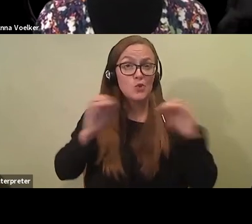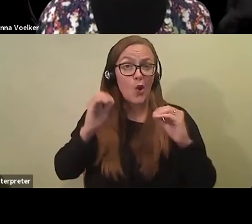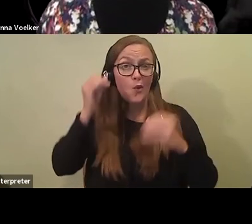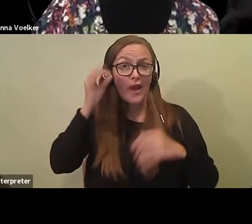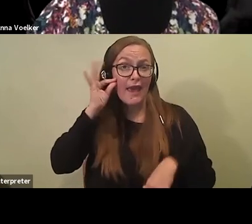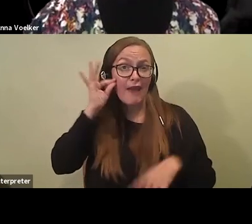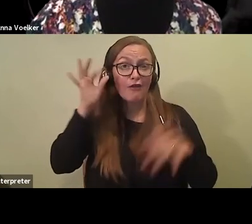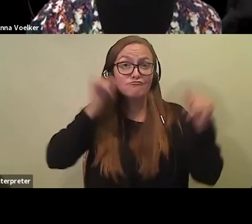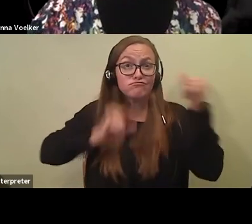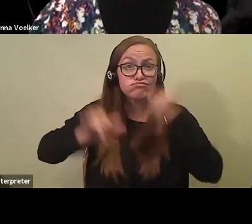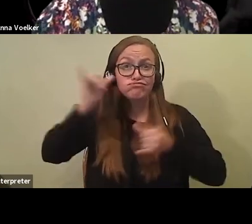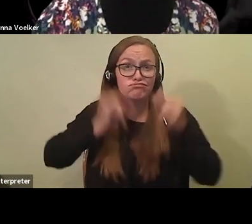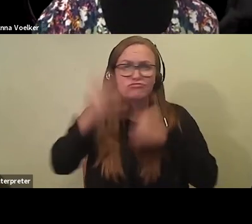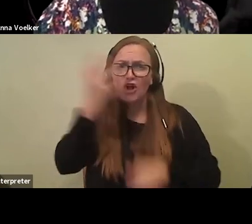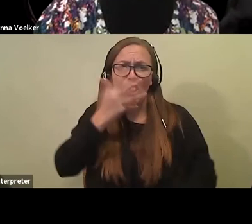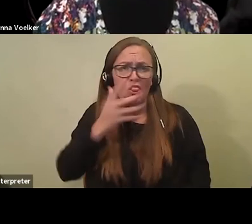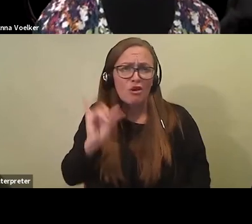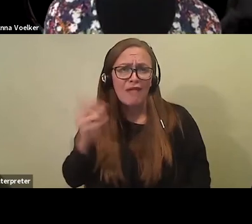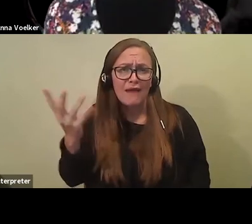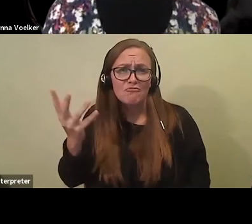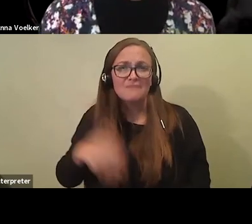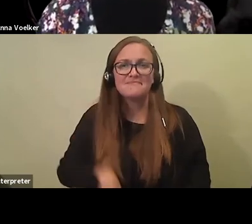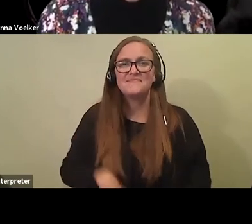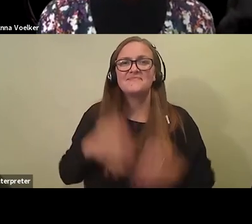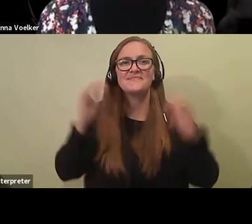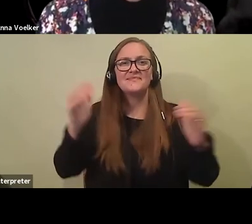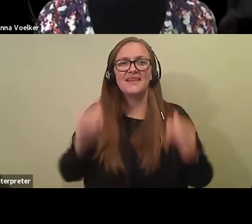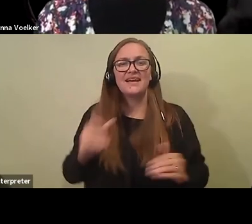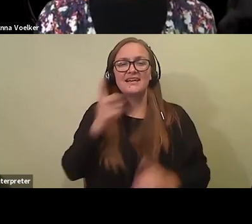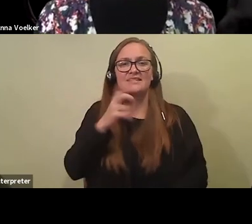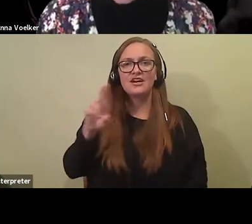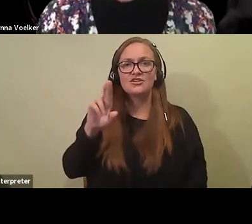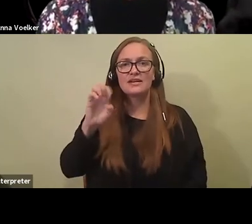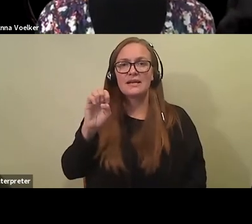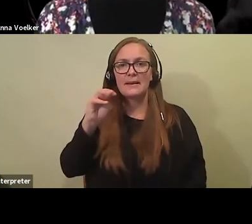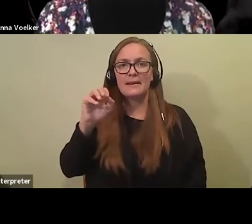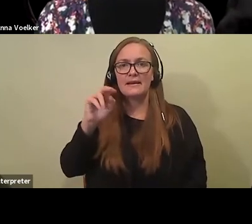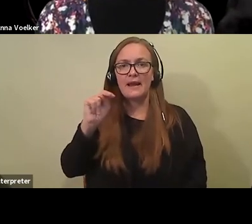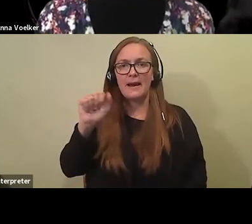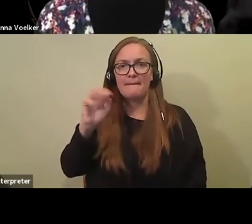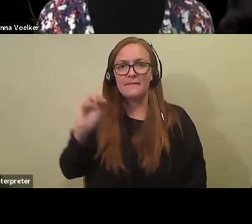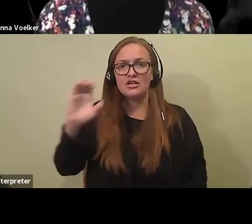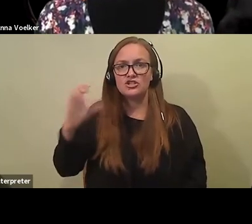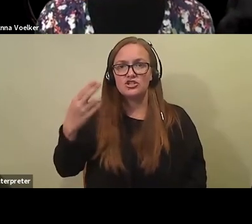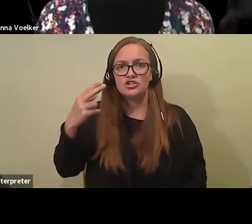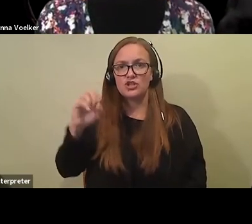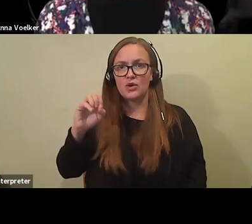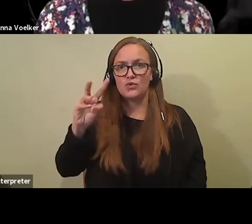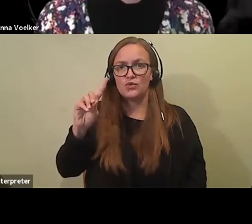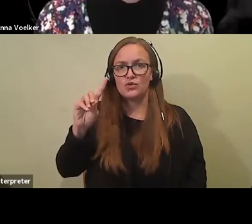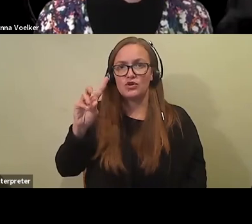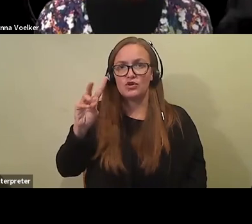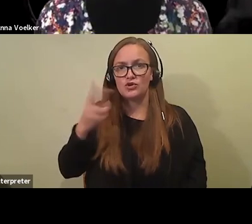Fantastic. Thank you so much. Next up is Dr. Iman Chaudhary, who is an assistant professor from the Department of Material Science